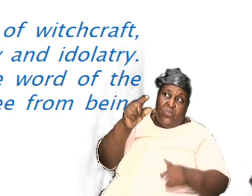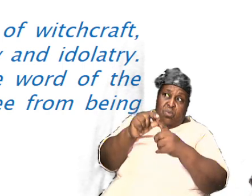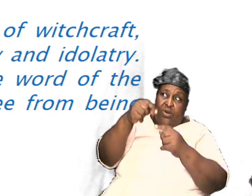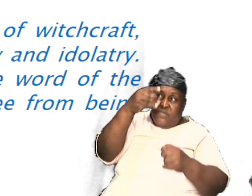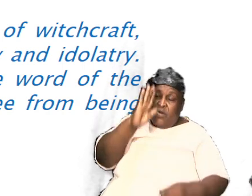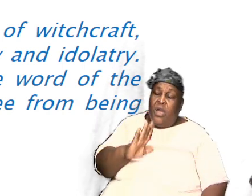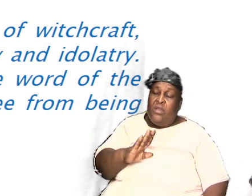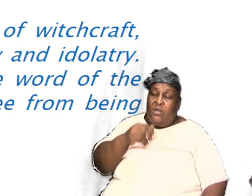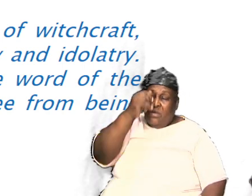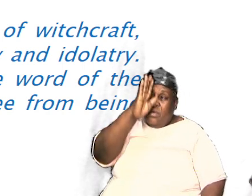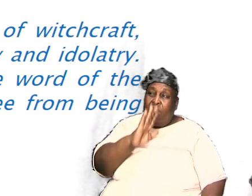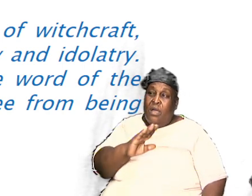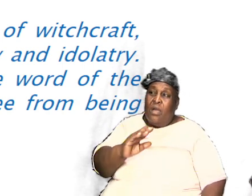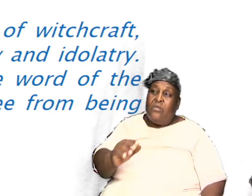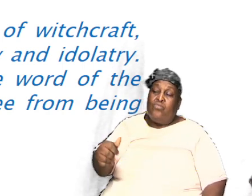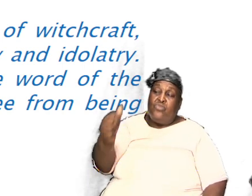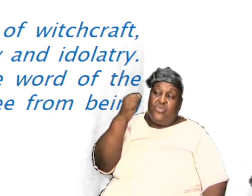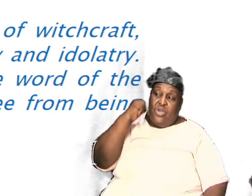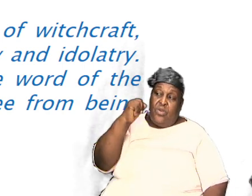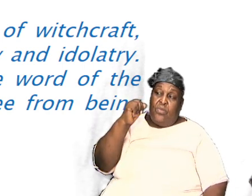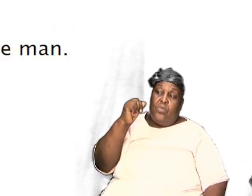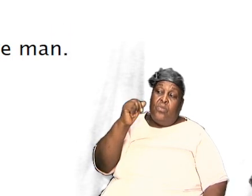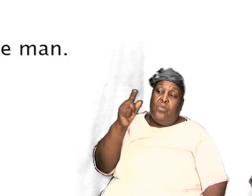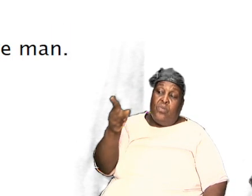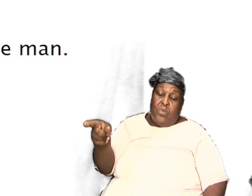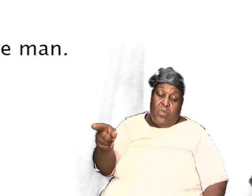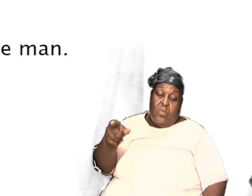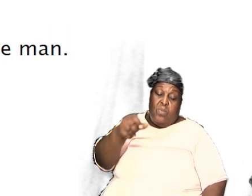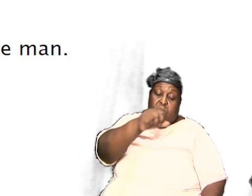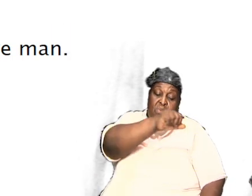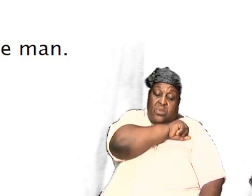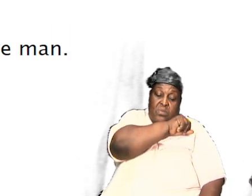he has also rejected you from being king." Next slide.